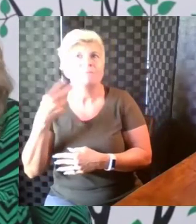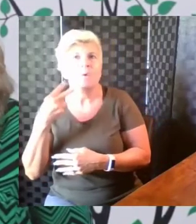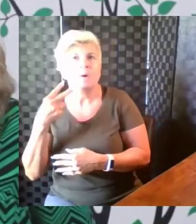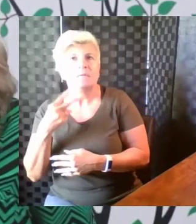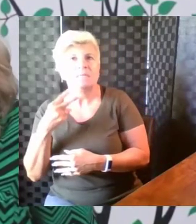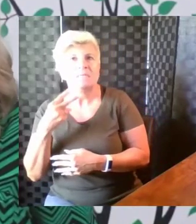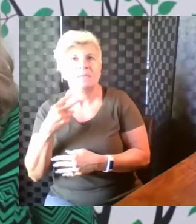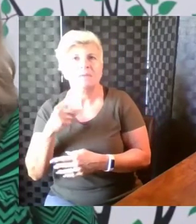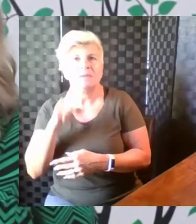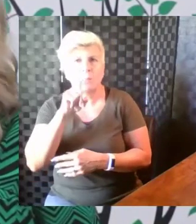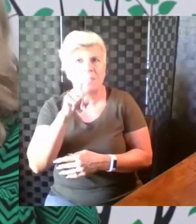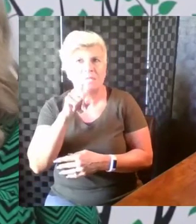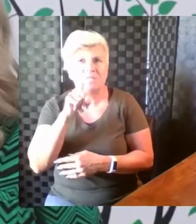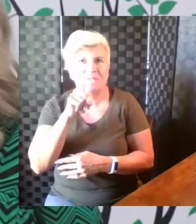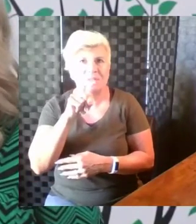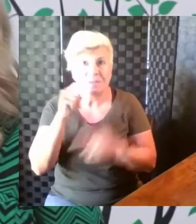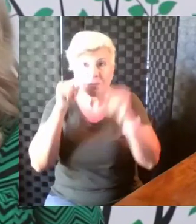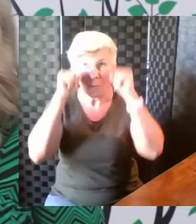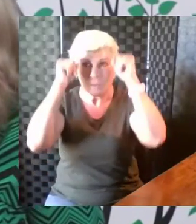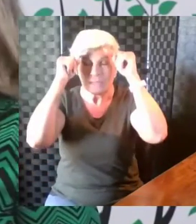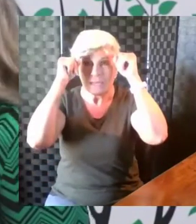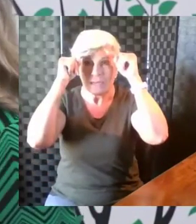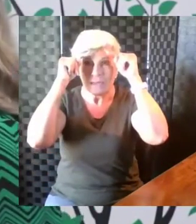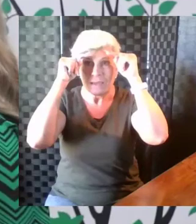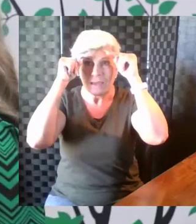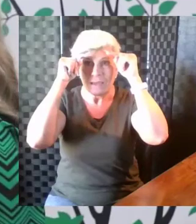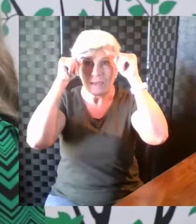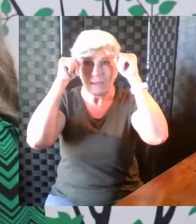question or I had something exciting to say.